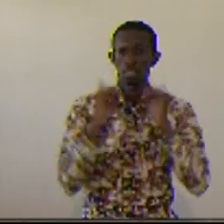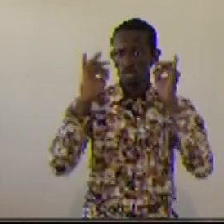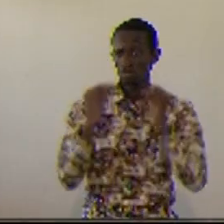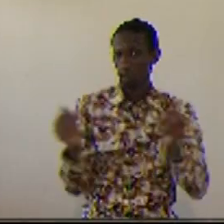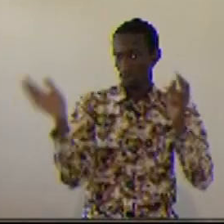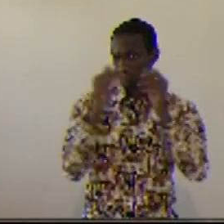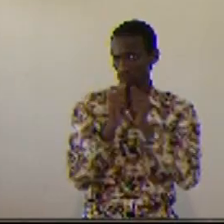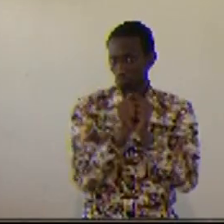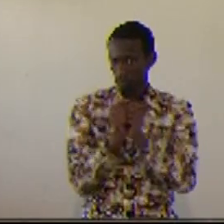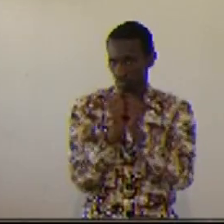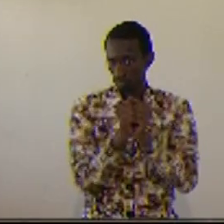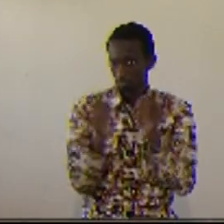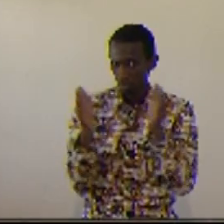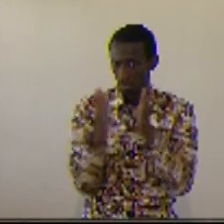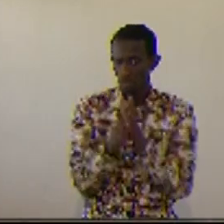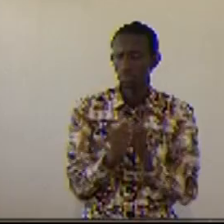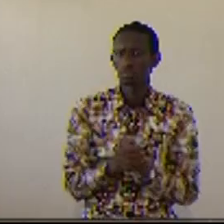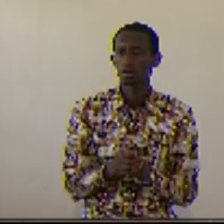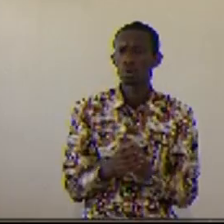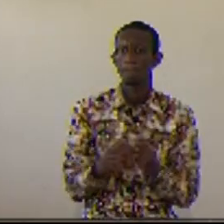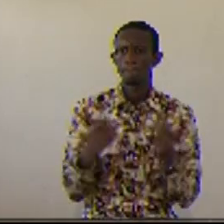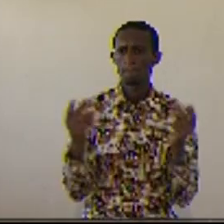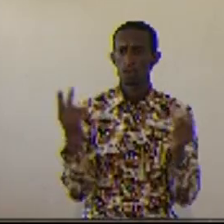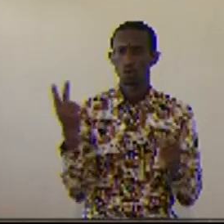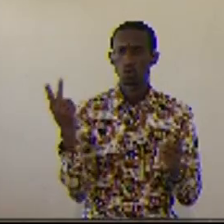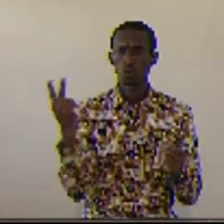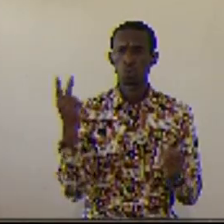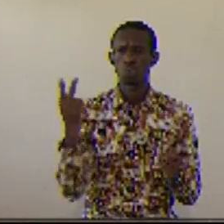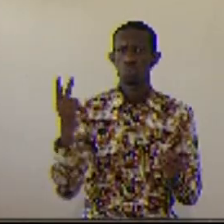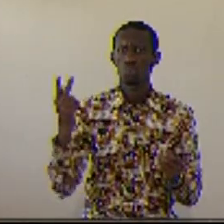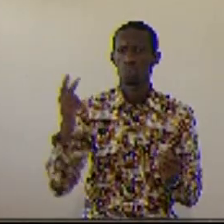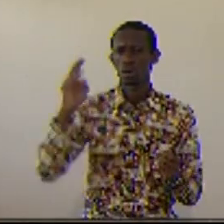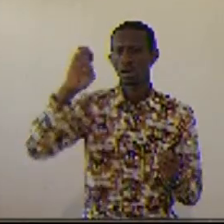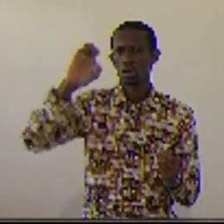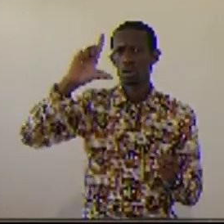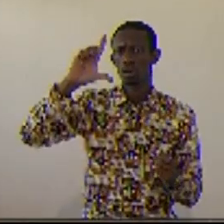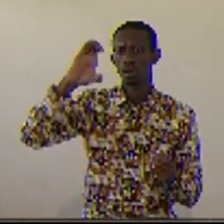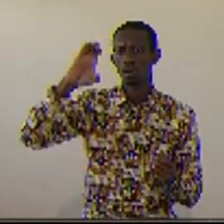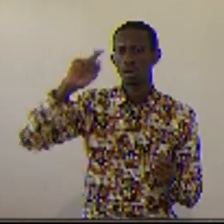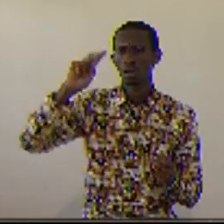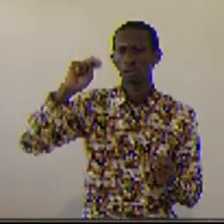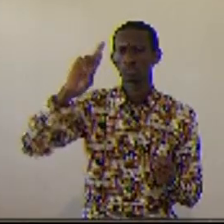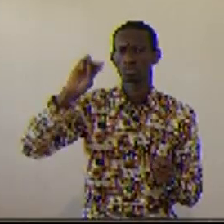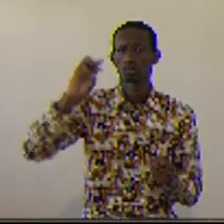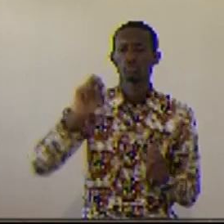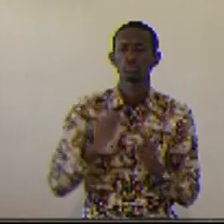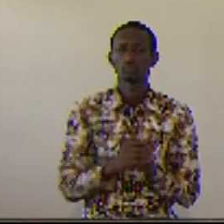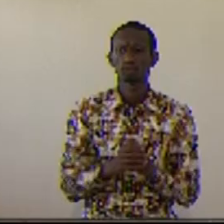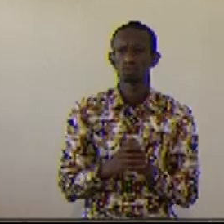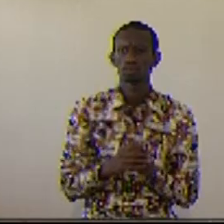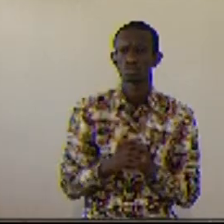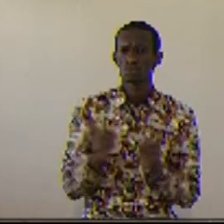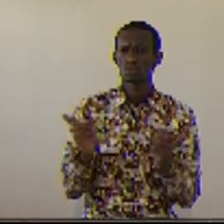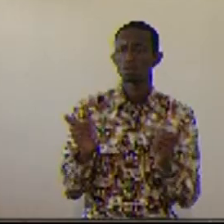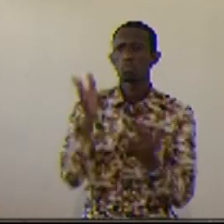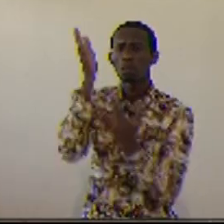together, these electrons are held between the carbon atoms, between these two, the